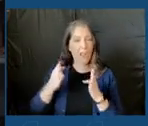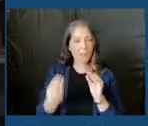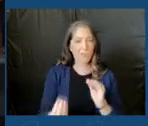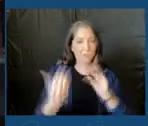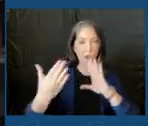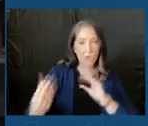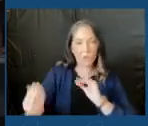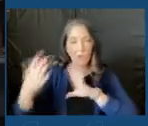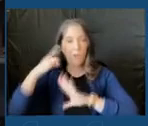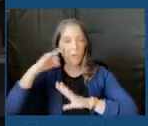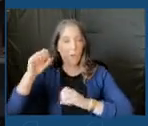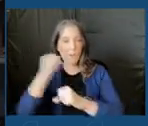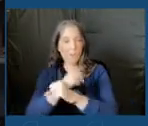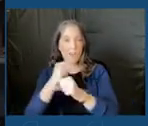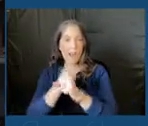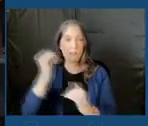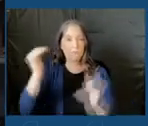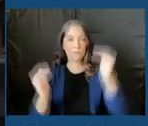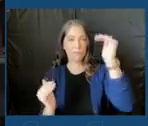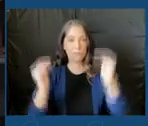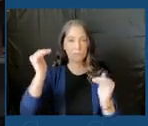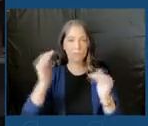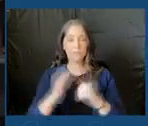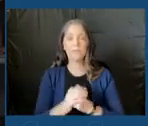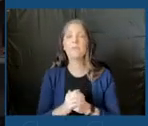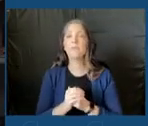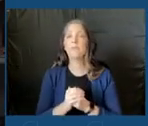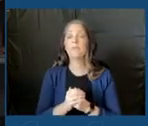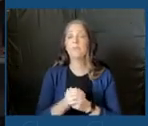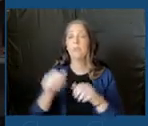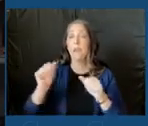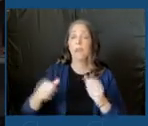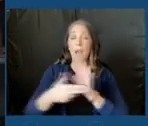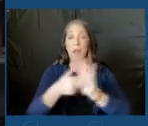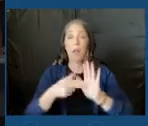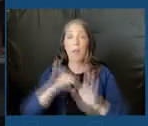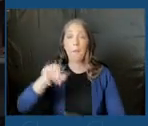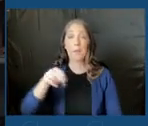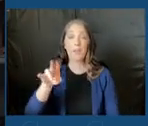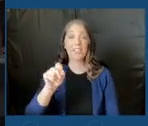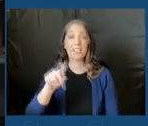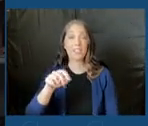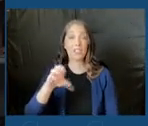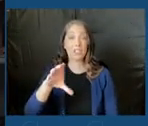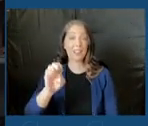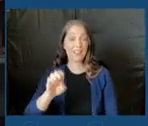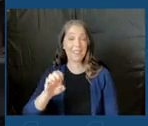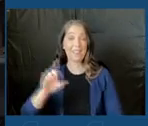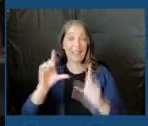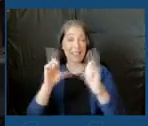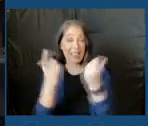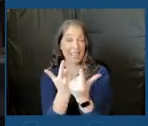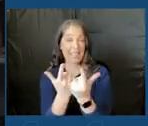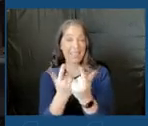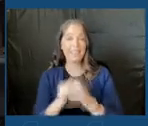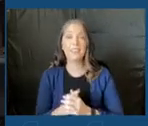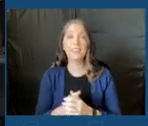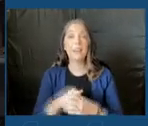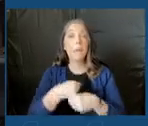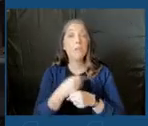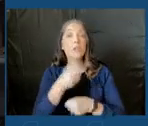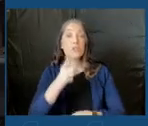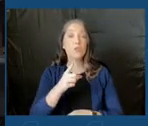about inequality. And one could even call them a Justice League. And if they're a Justice League, that would make you Wonder